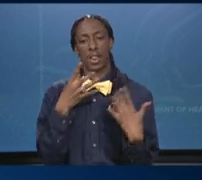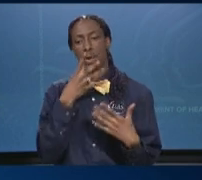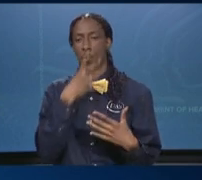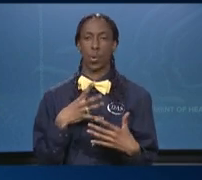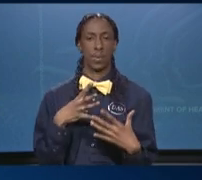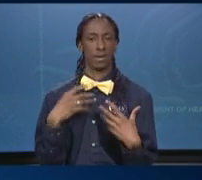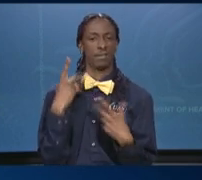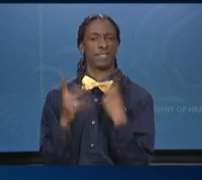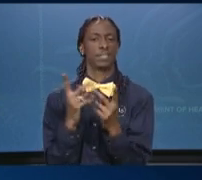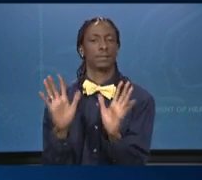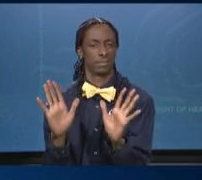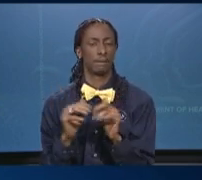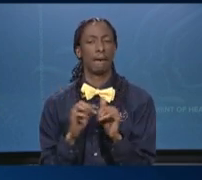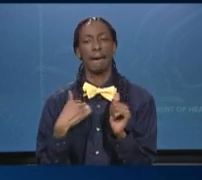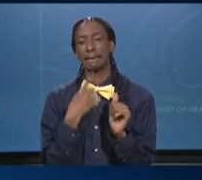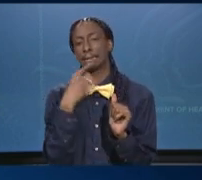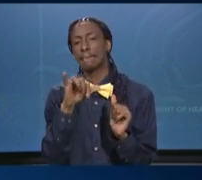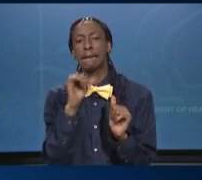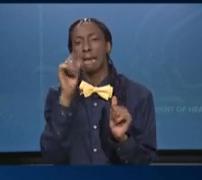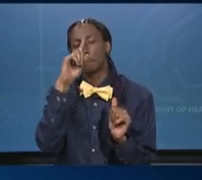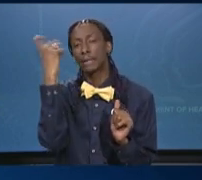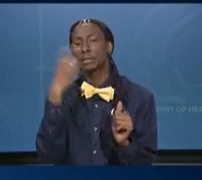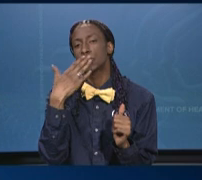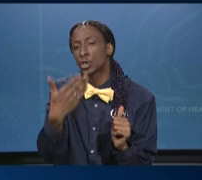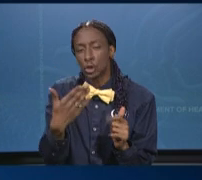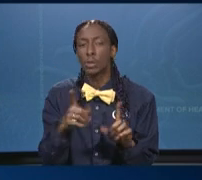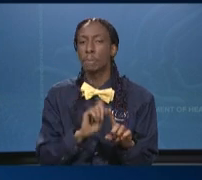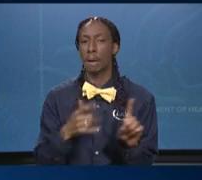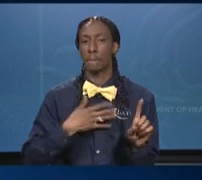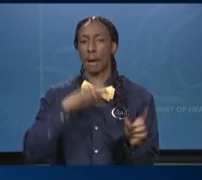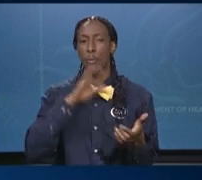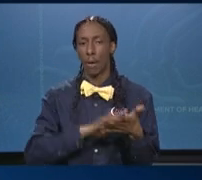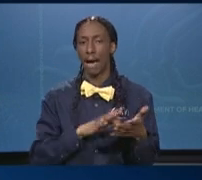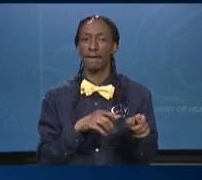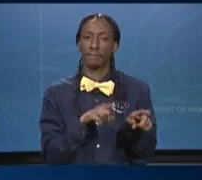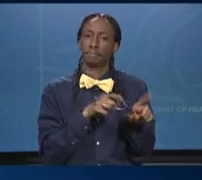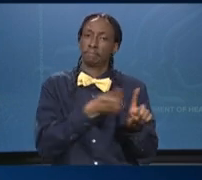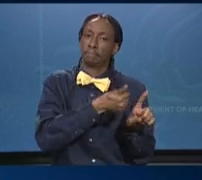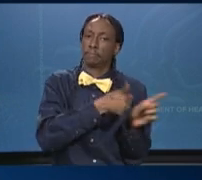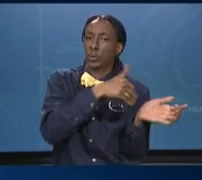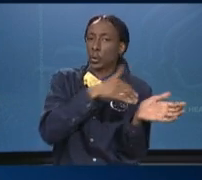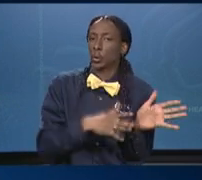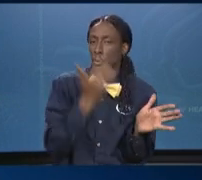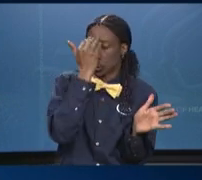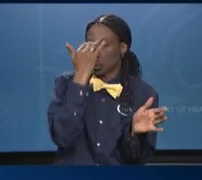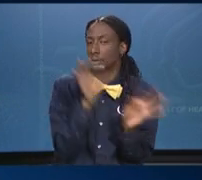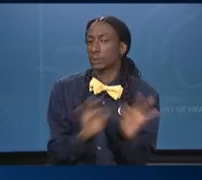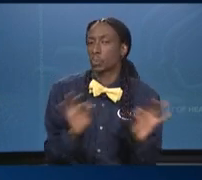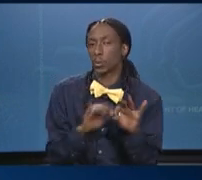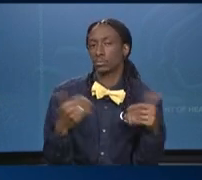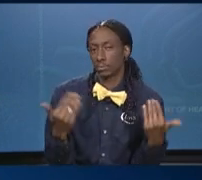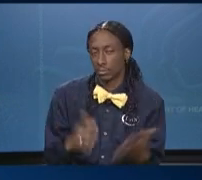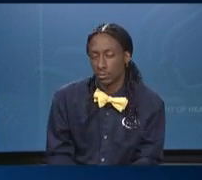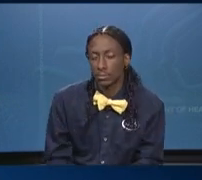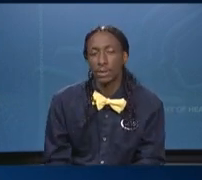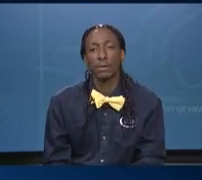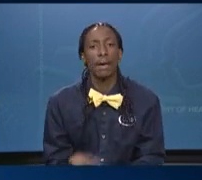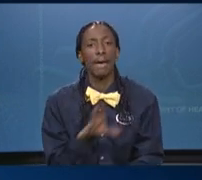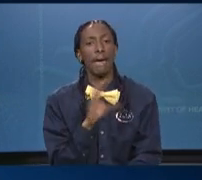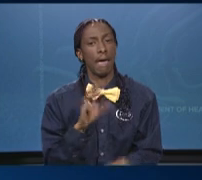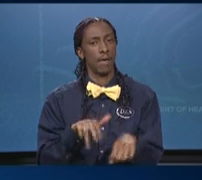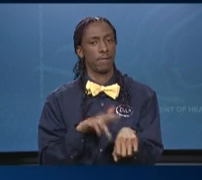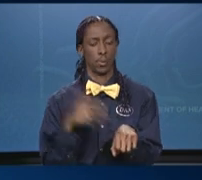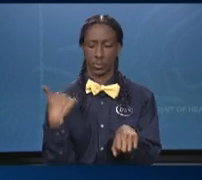say that not just because it's good, but because my wife, as an obstetrician gynecologist, knows how important that is. And now, of course,